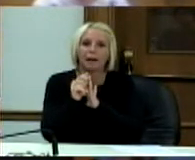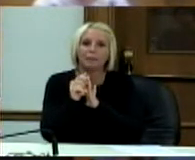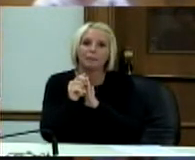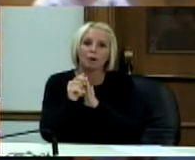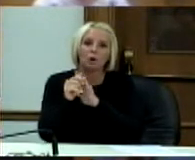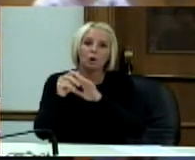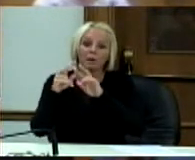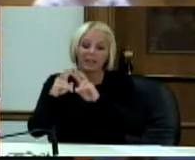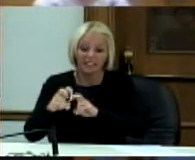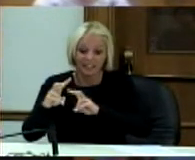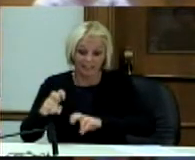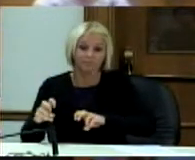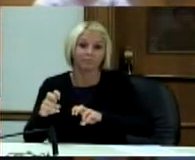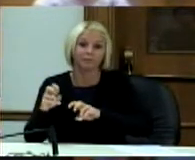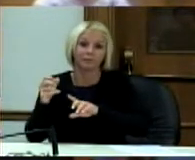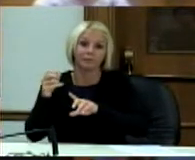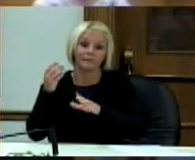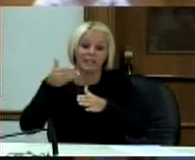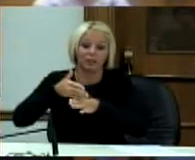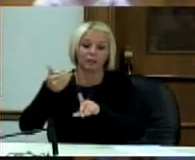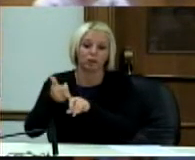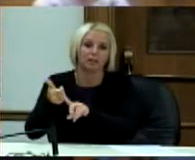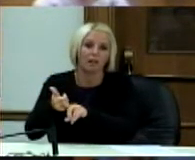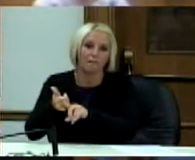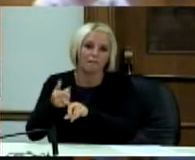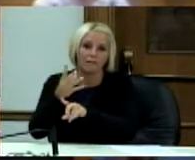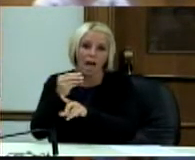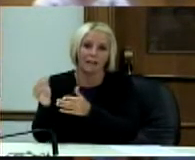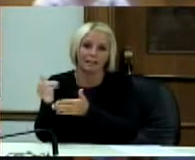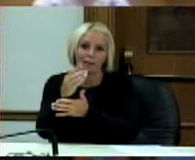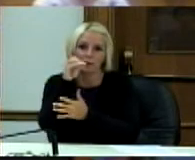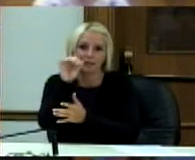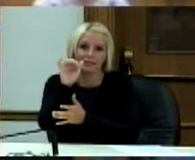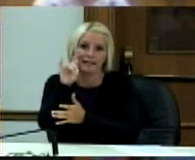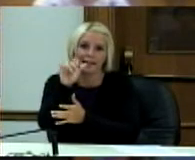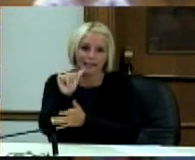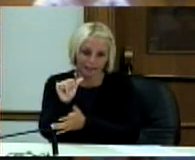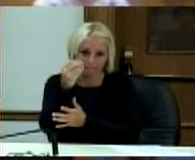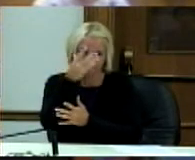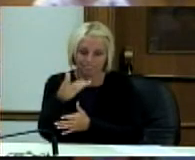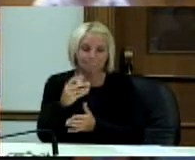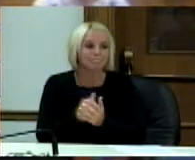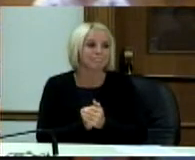time would be on the evaluation of the intervention and gathering that data.